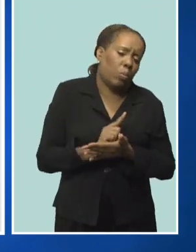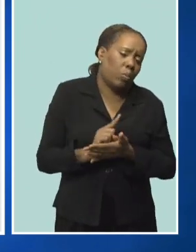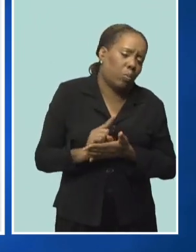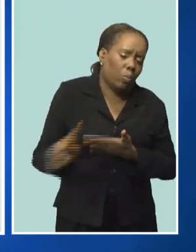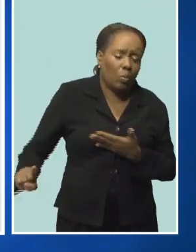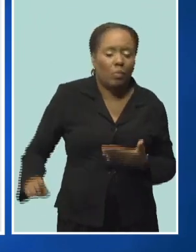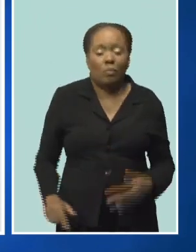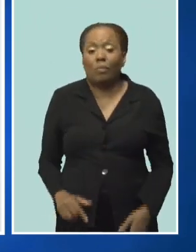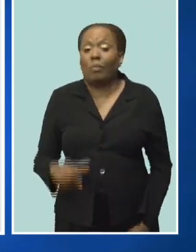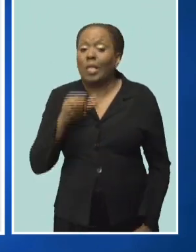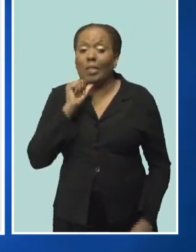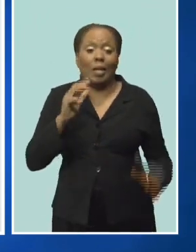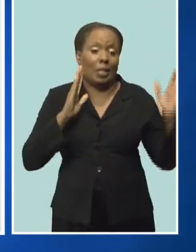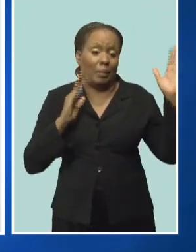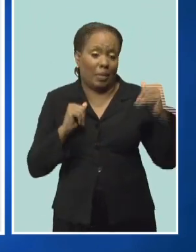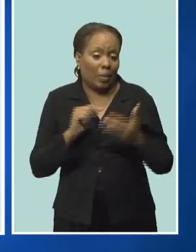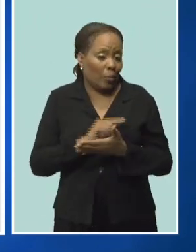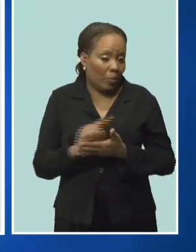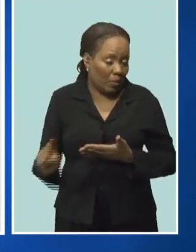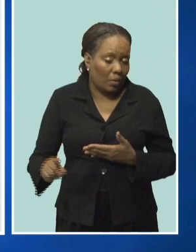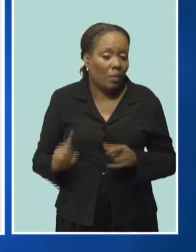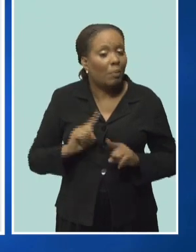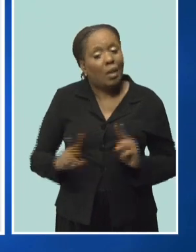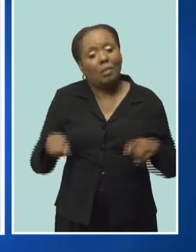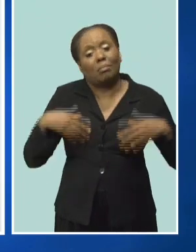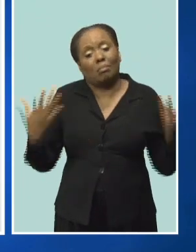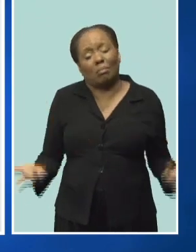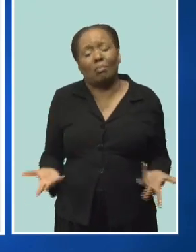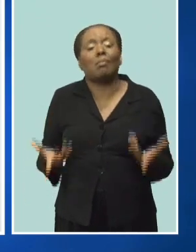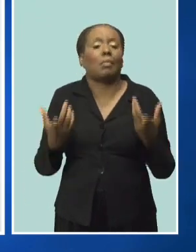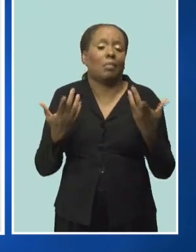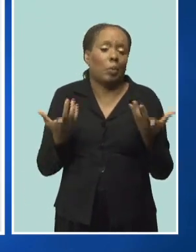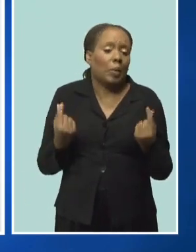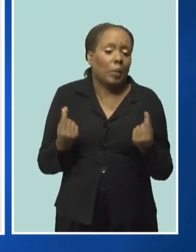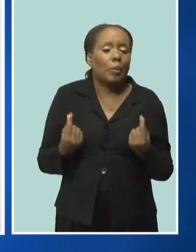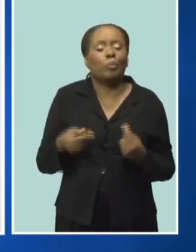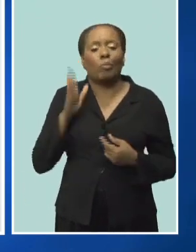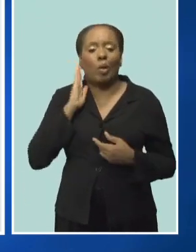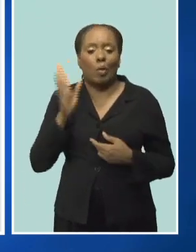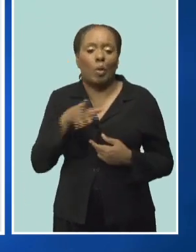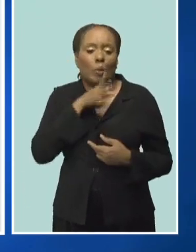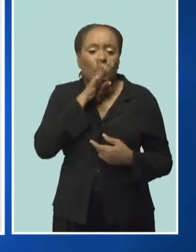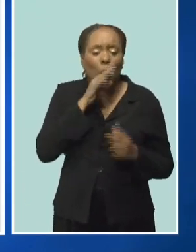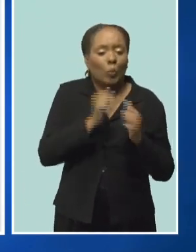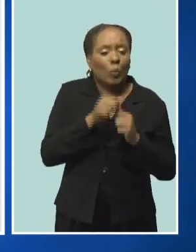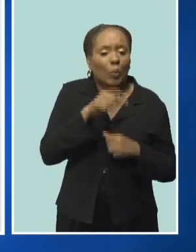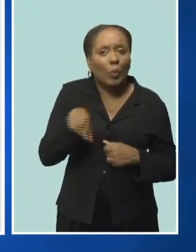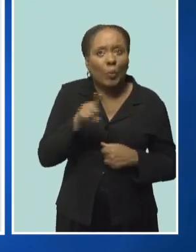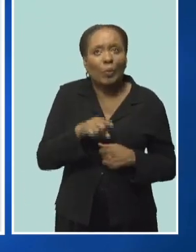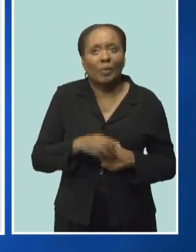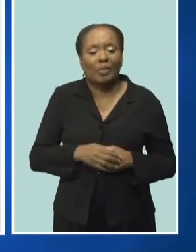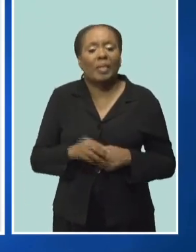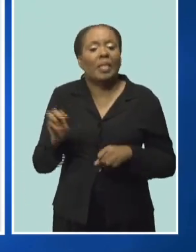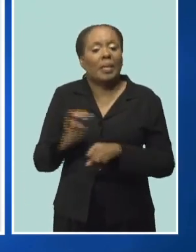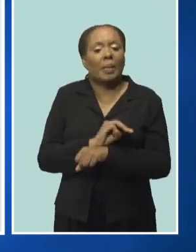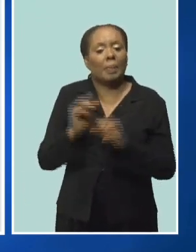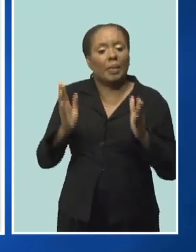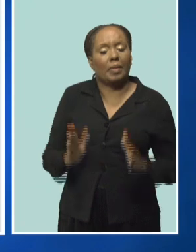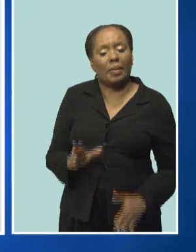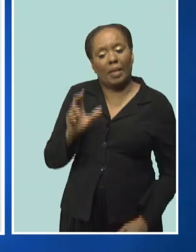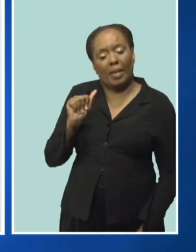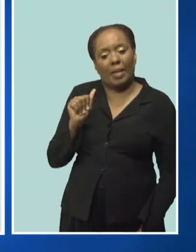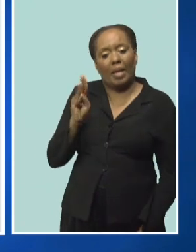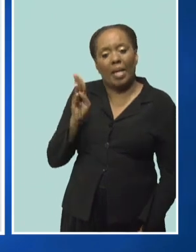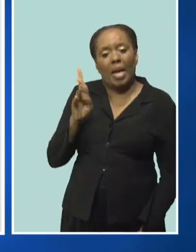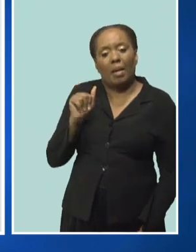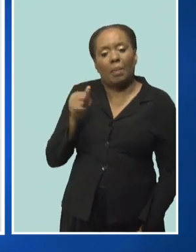that we expected, but it is the one that we have. And therefore, we will continue to speak with you. Minister Abrams will continue to update